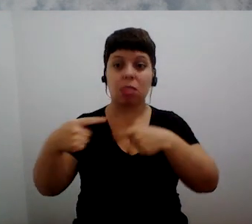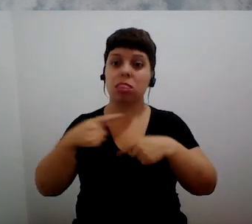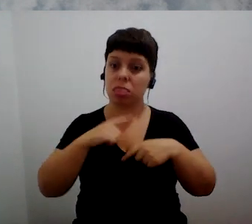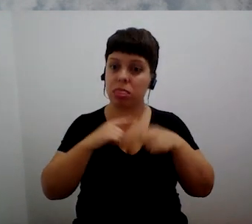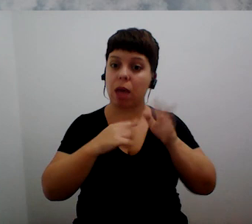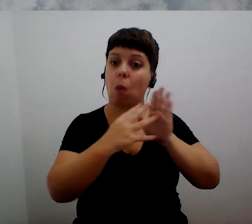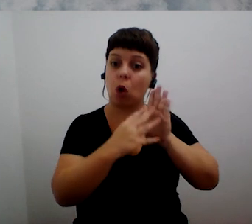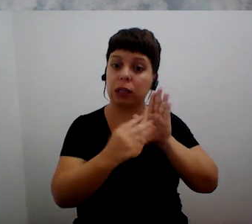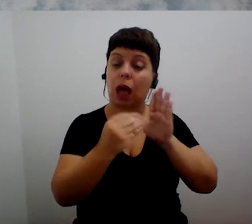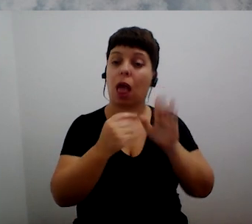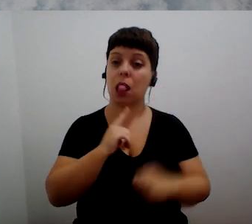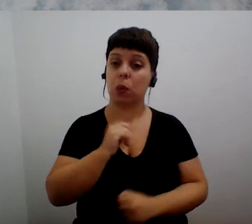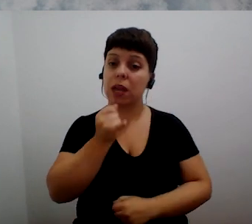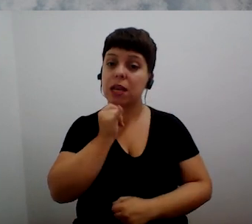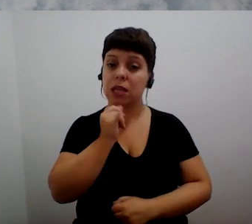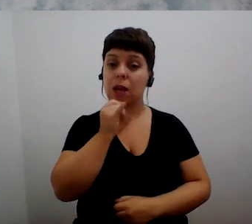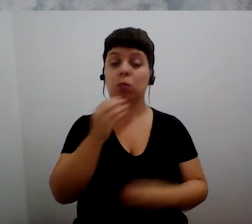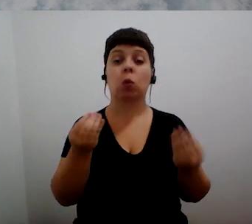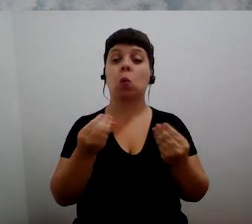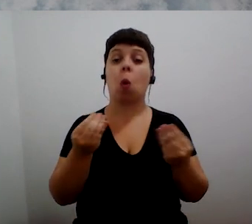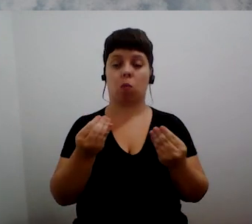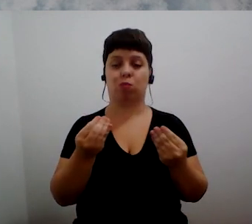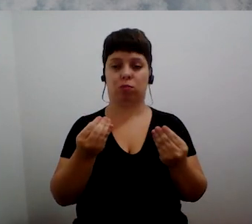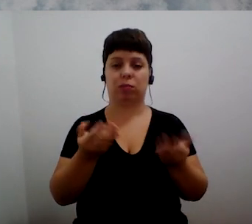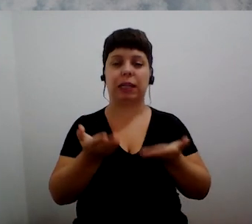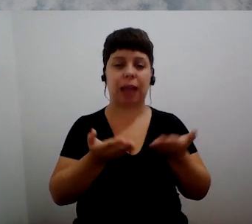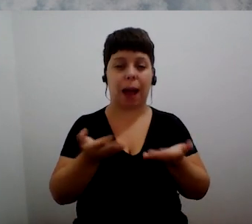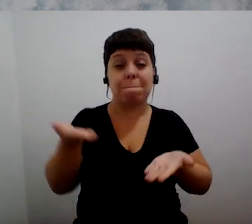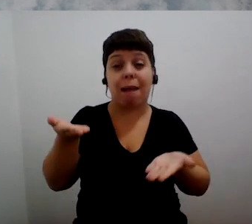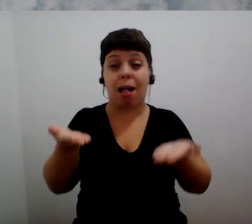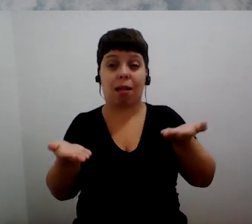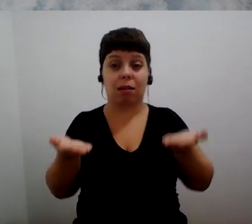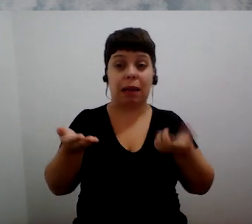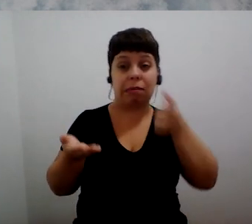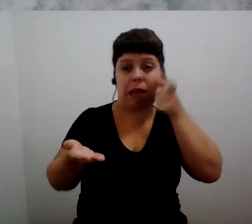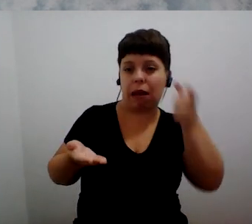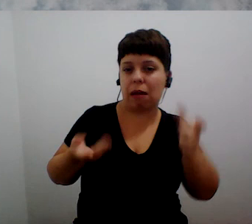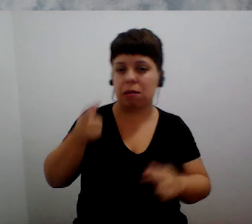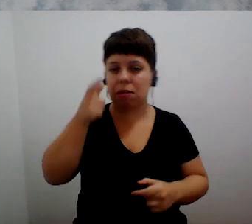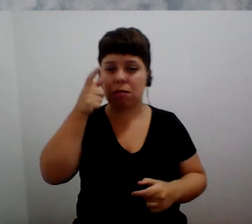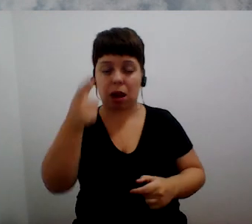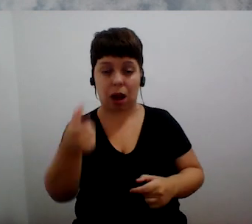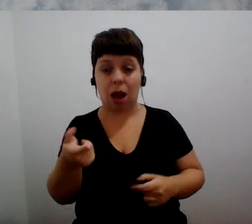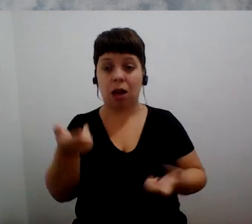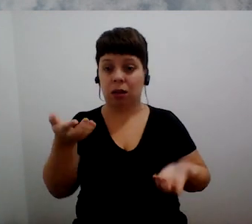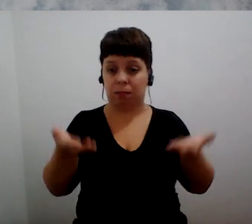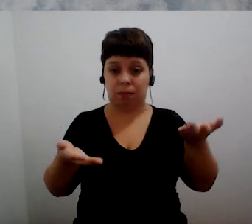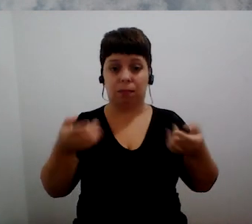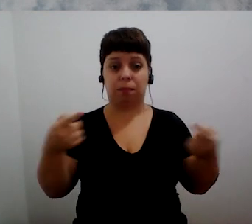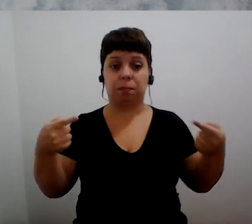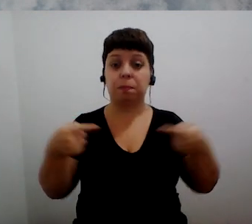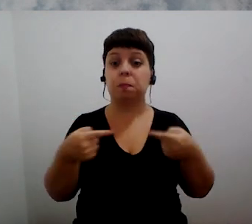balancing the different interests in society, the different benefits of plastics. So this is a